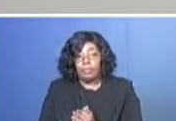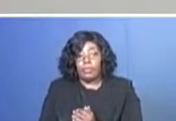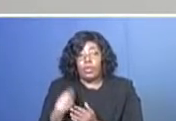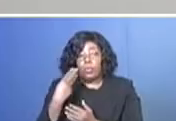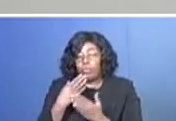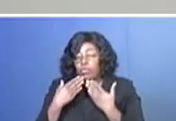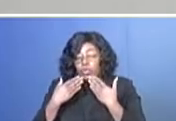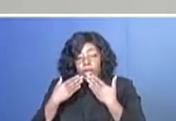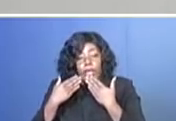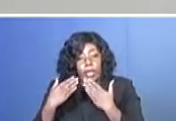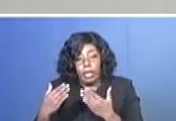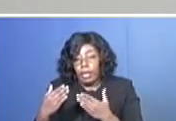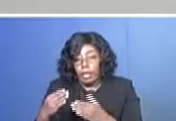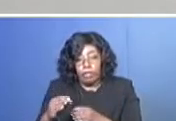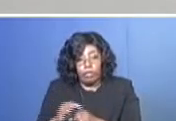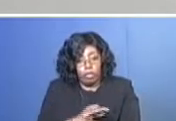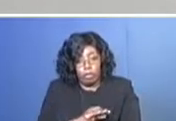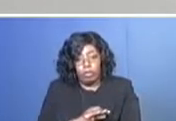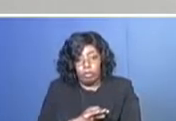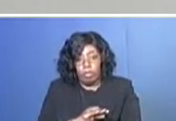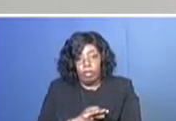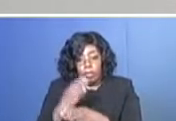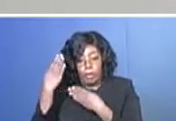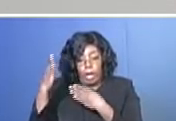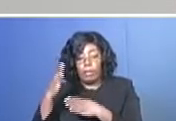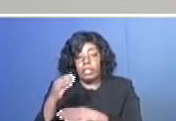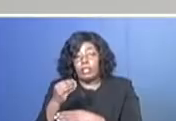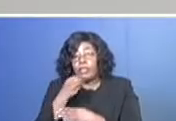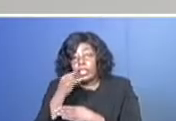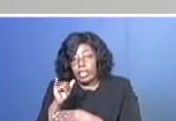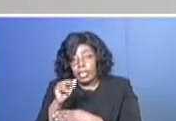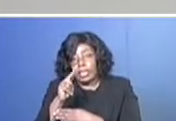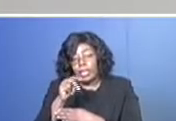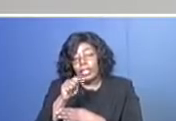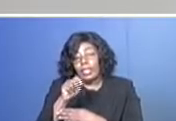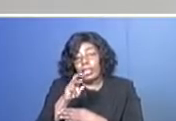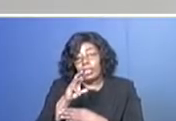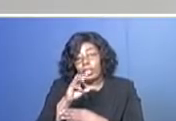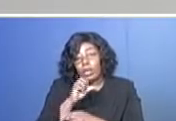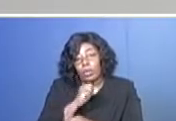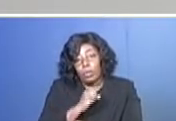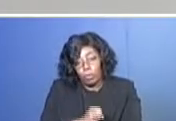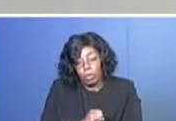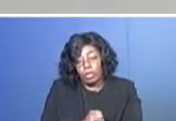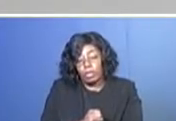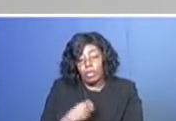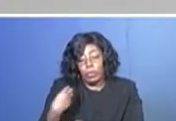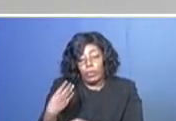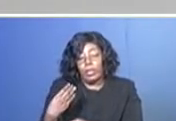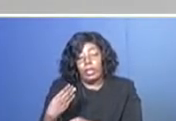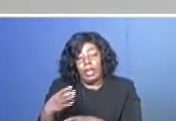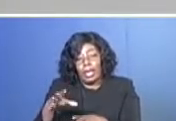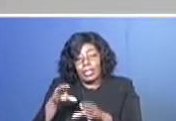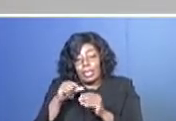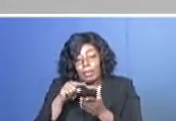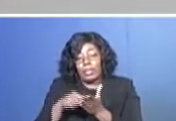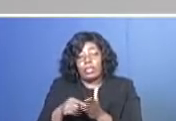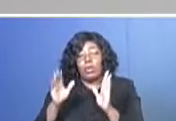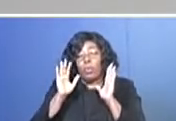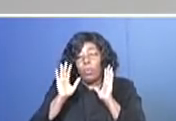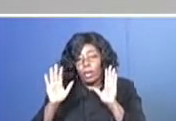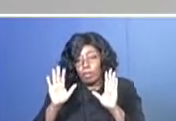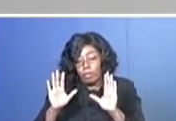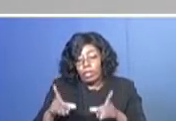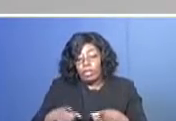of the chairman of the Bahamas Feeding Network, Felix Stubbs, to accept this wonderful